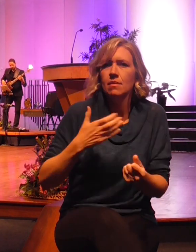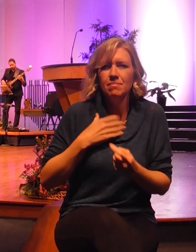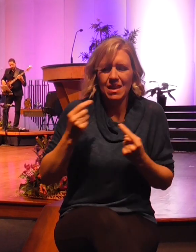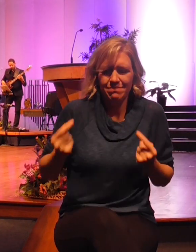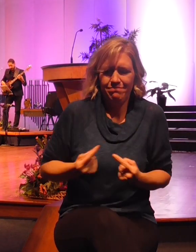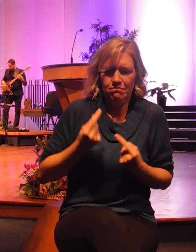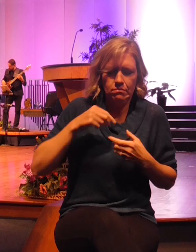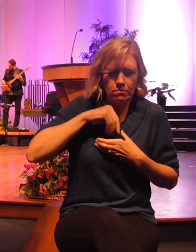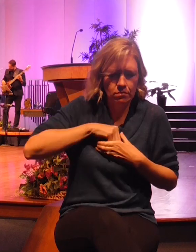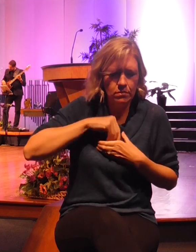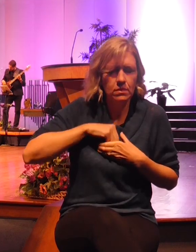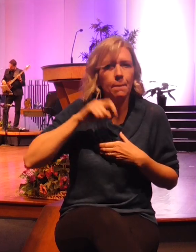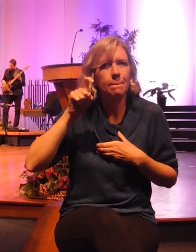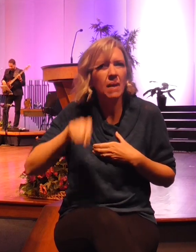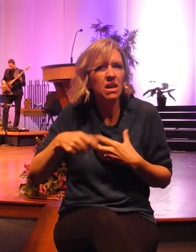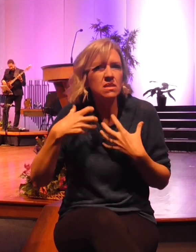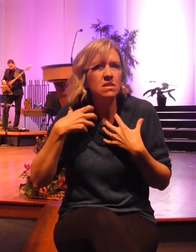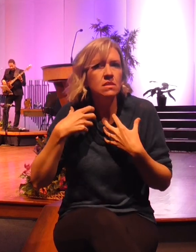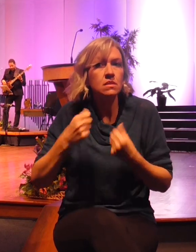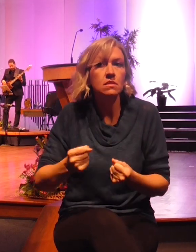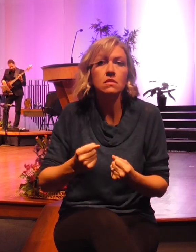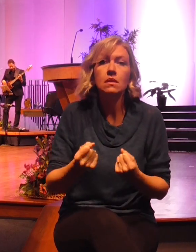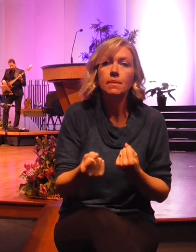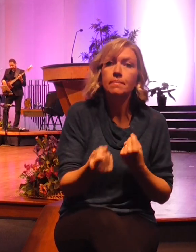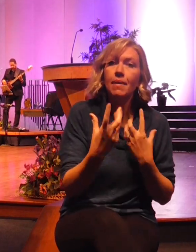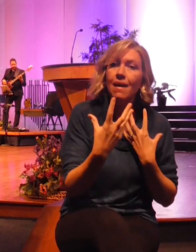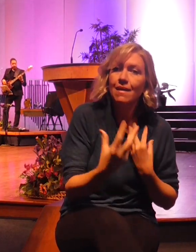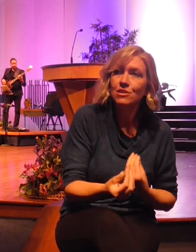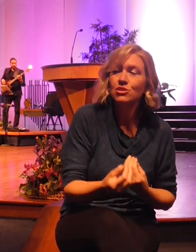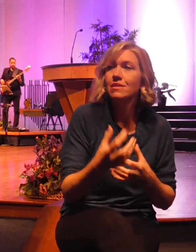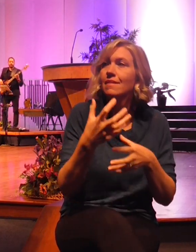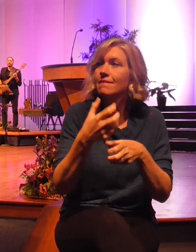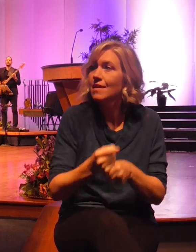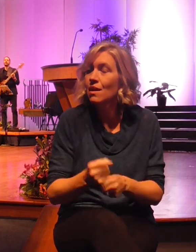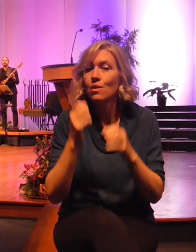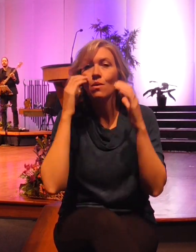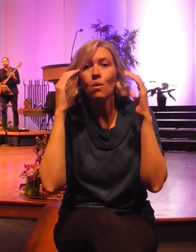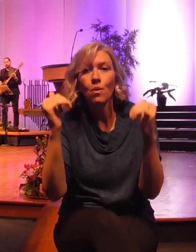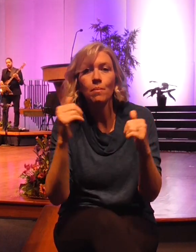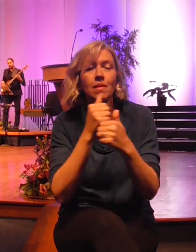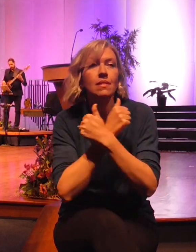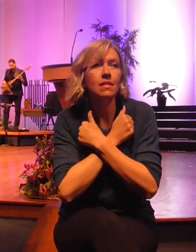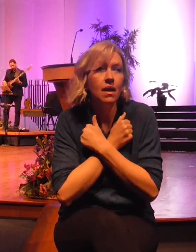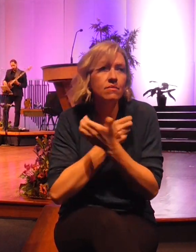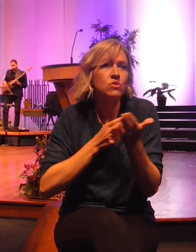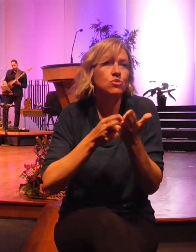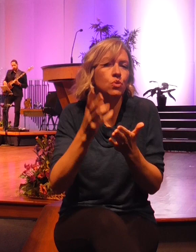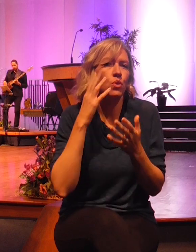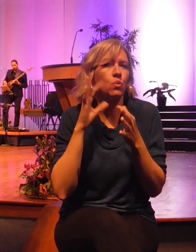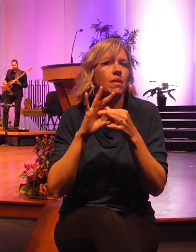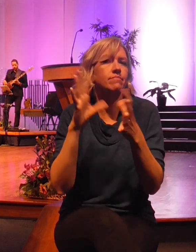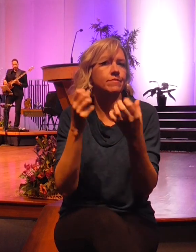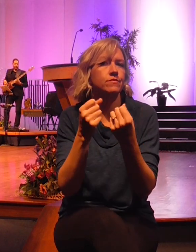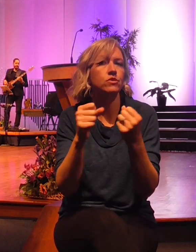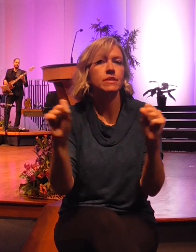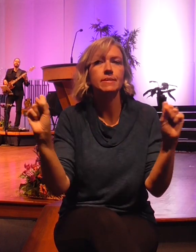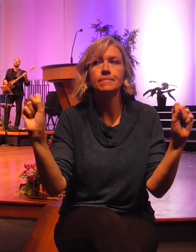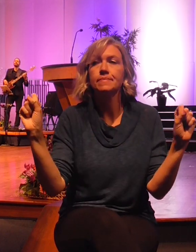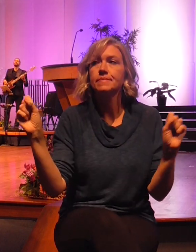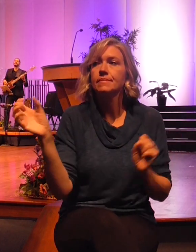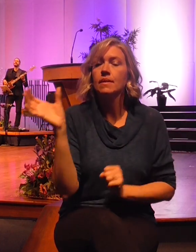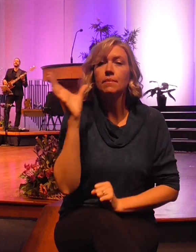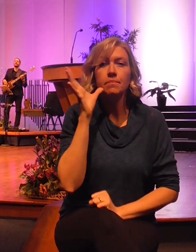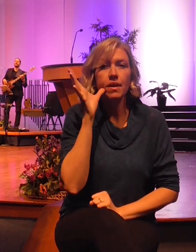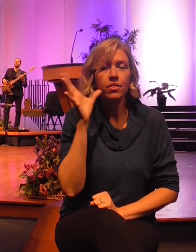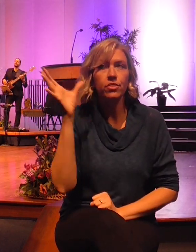in me. Compassion, faith, and hope, and love, and truth will set us free. Hey, yeah,